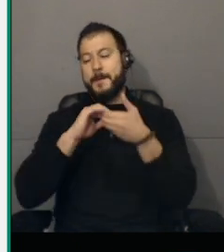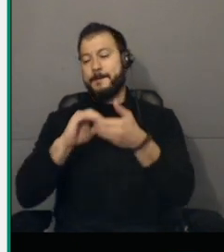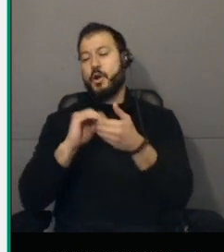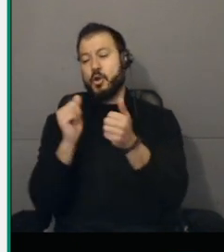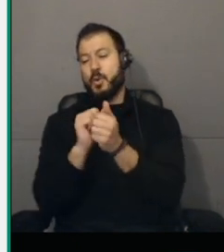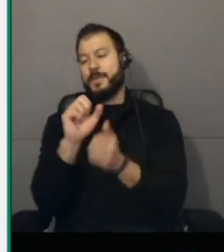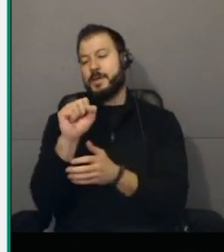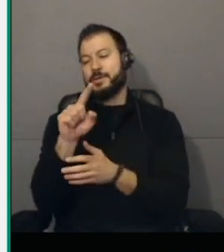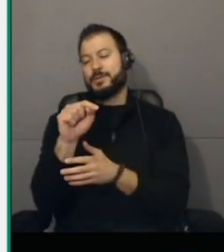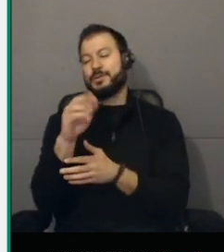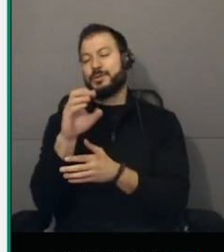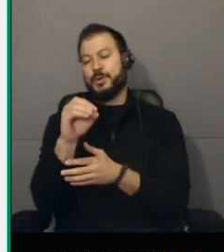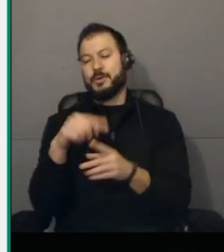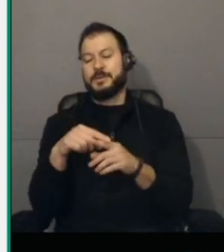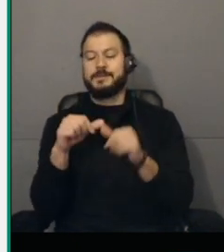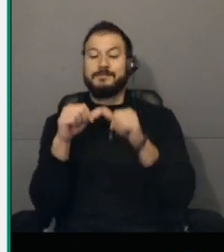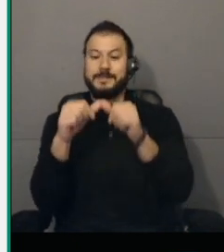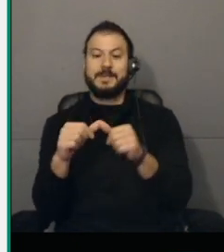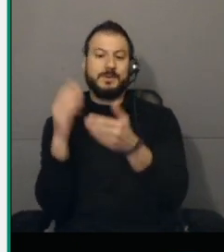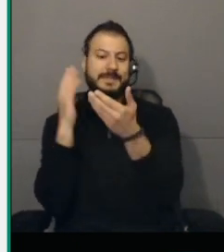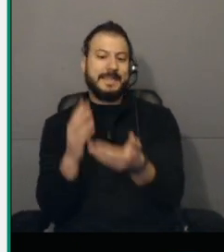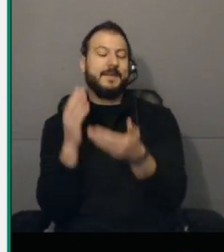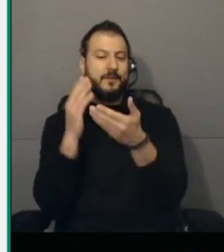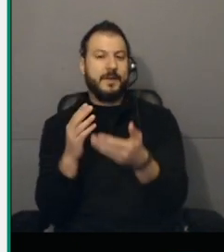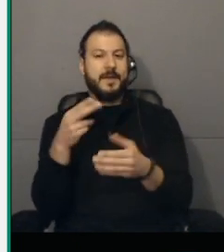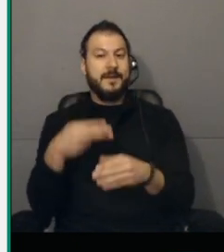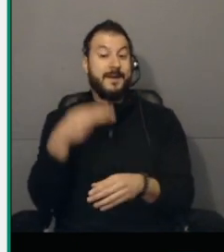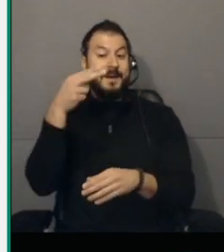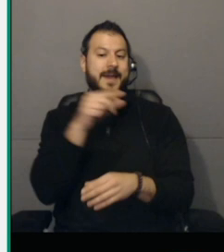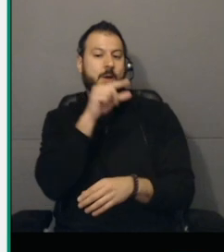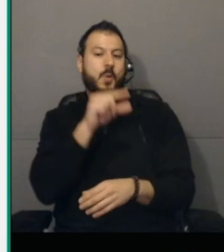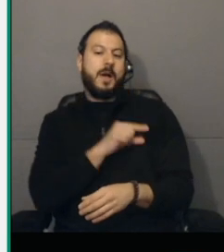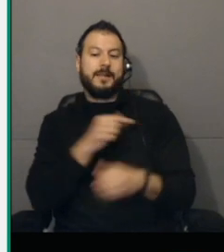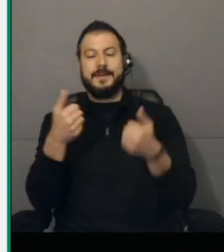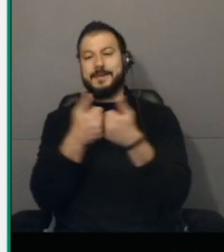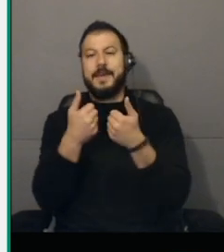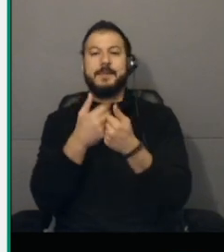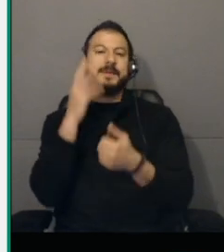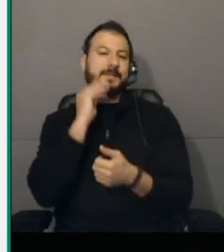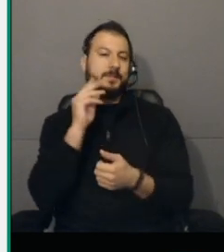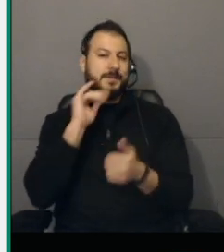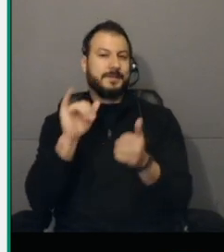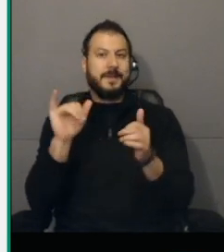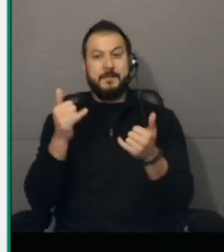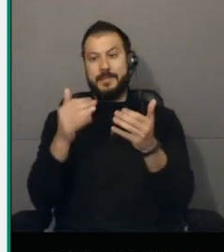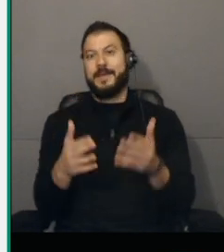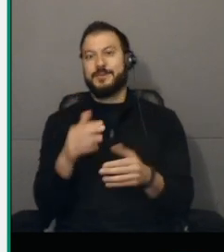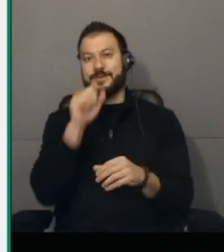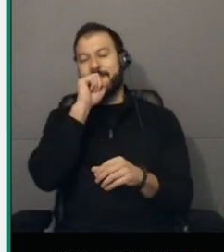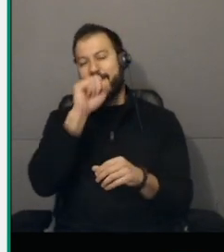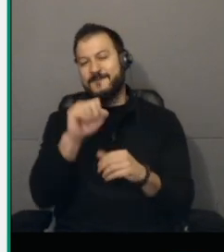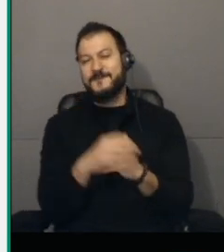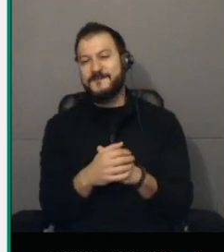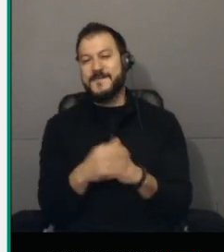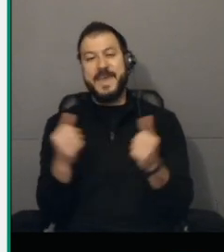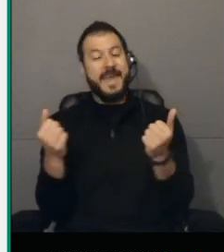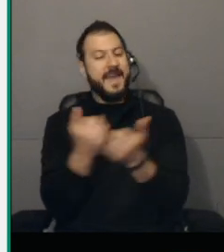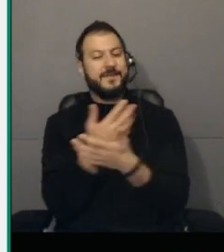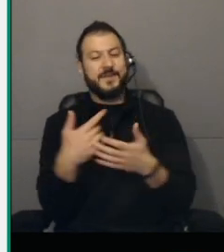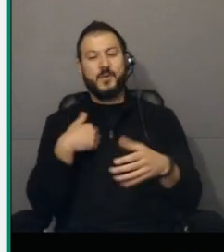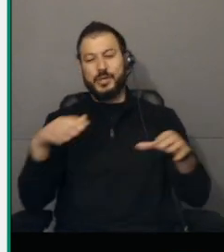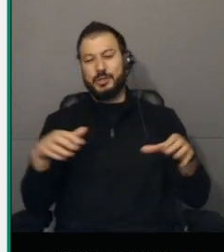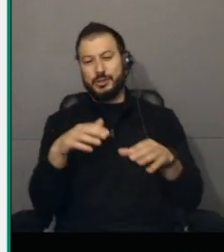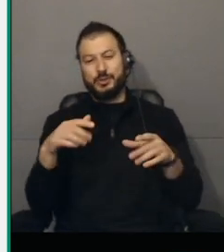partner with studios to enable continuous delivery of high-quality game experiences that players love. Everything we do